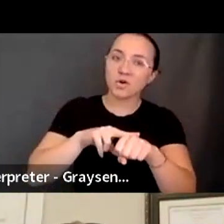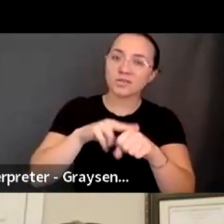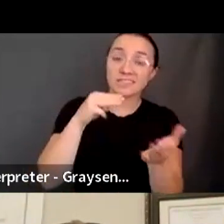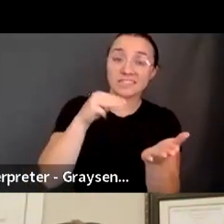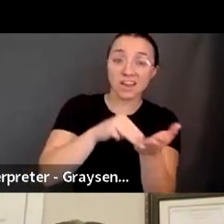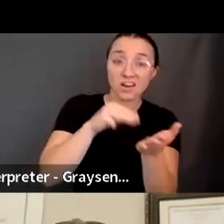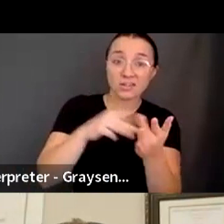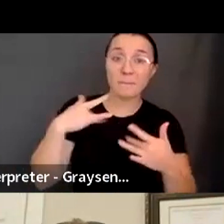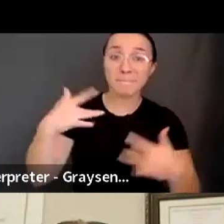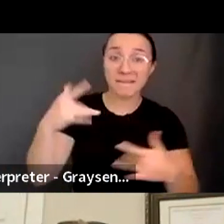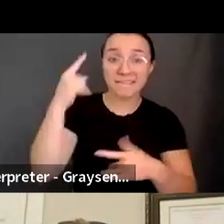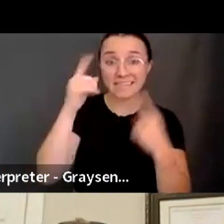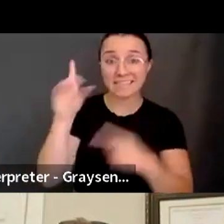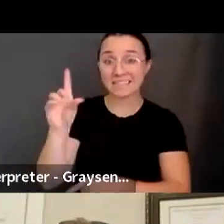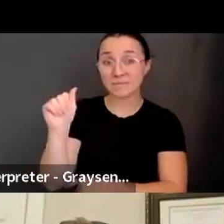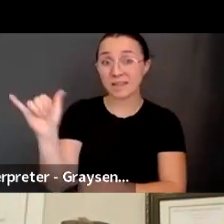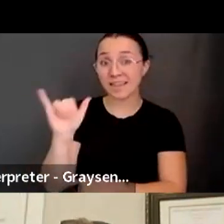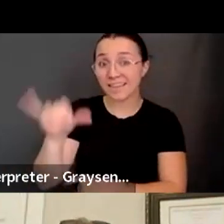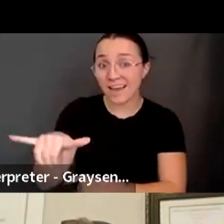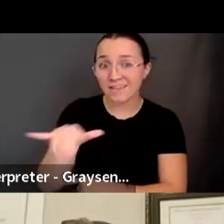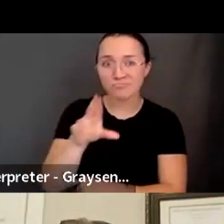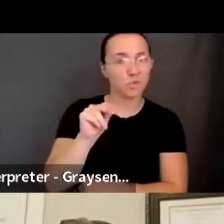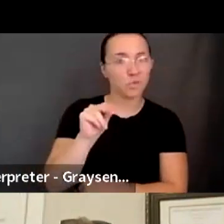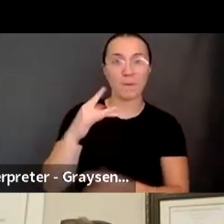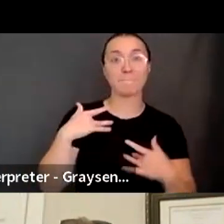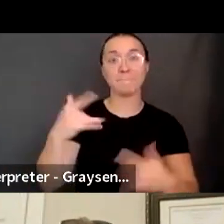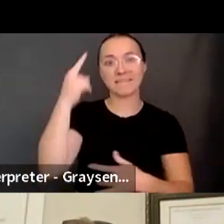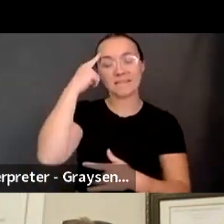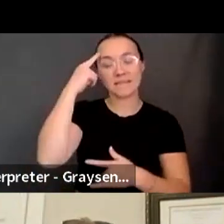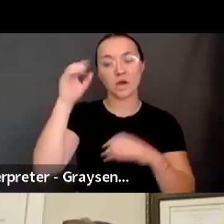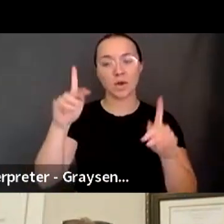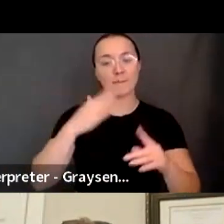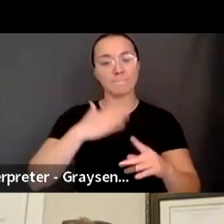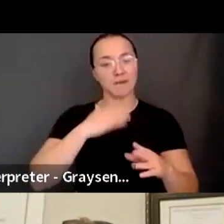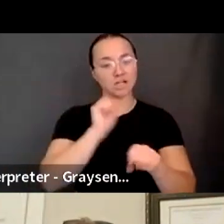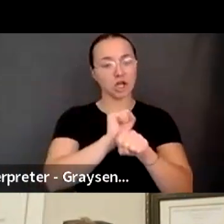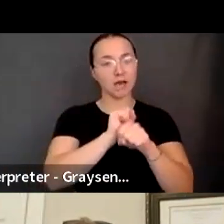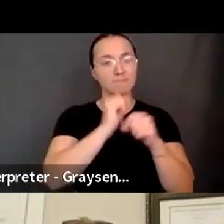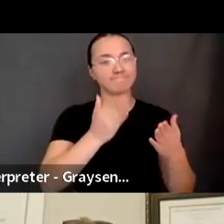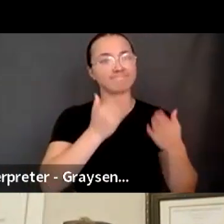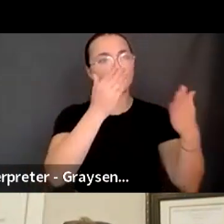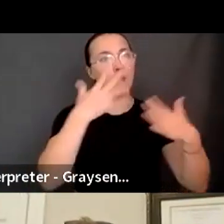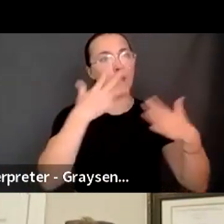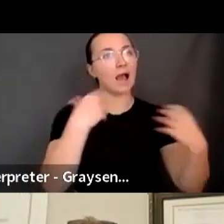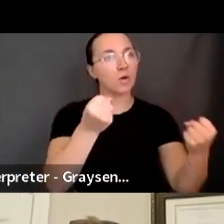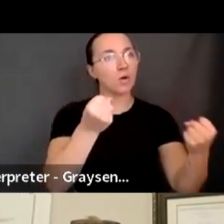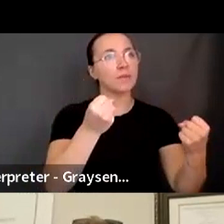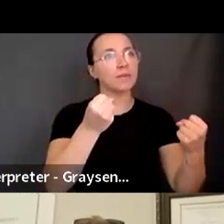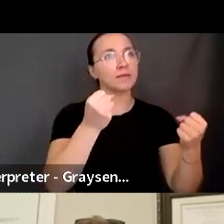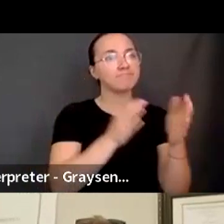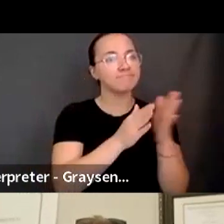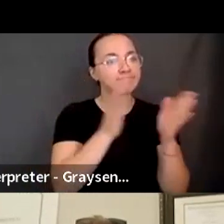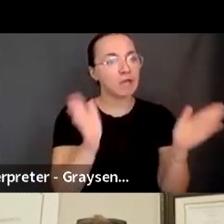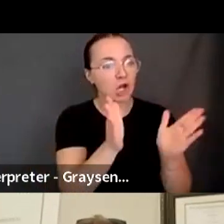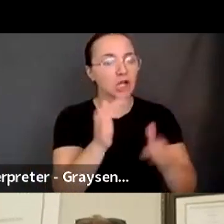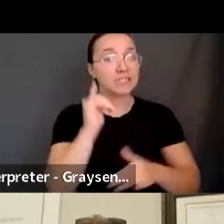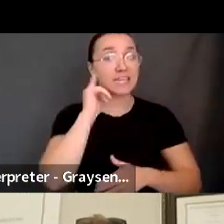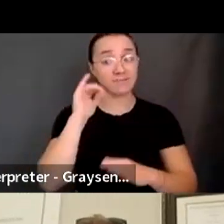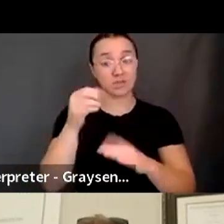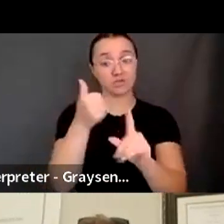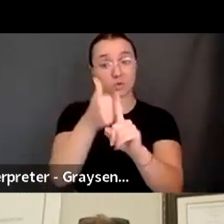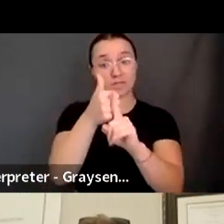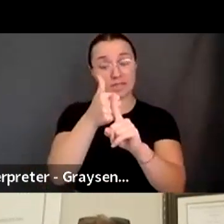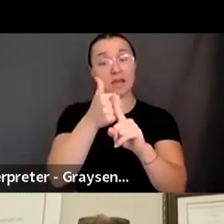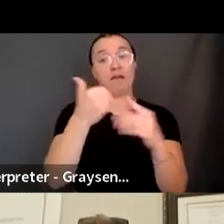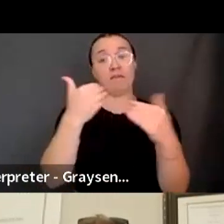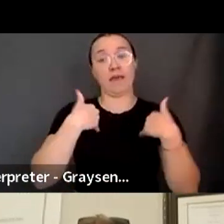disability. They tend to think that, look, their job is to promote health. And if you have a disability, that means that you are unhealthy. And